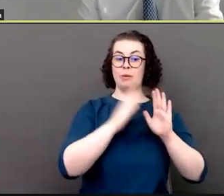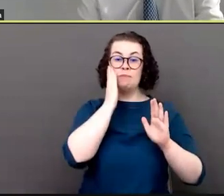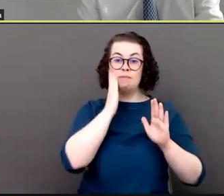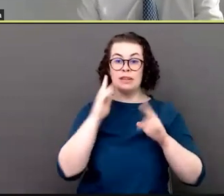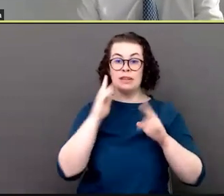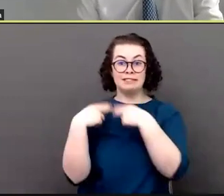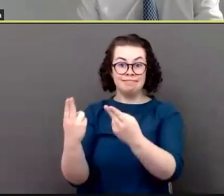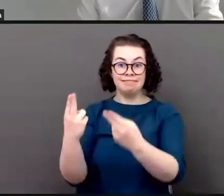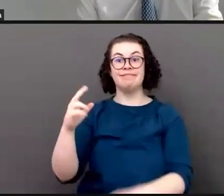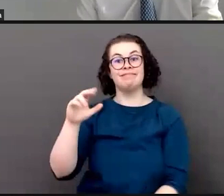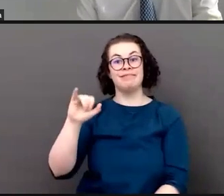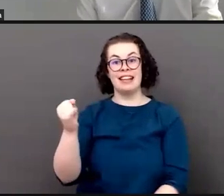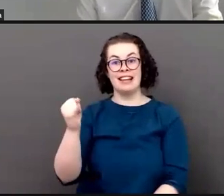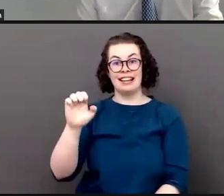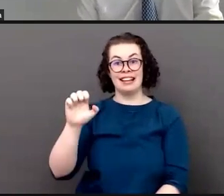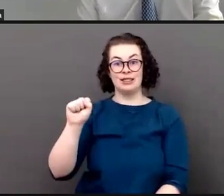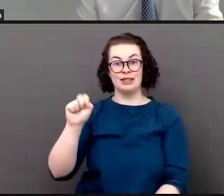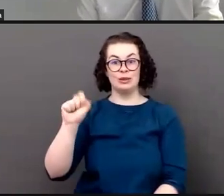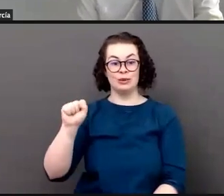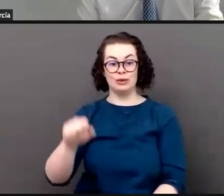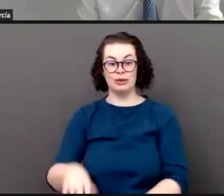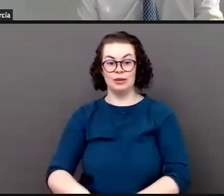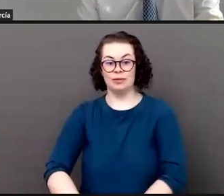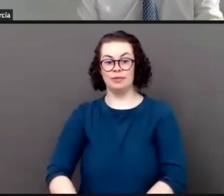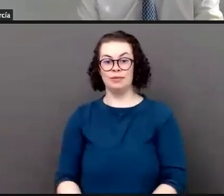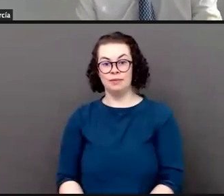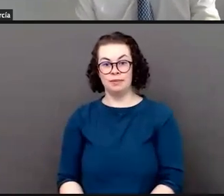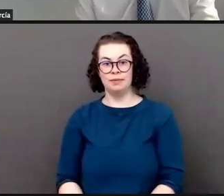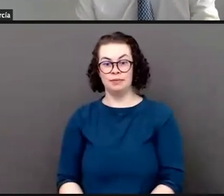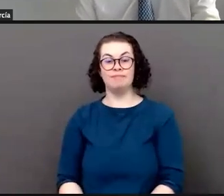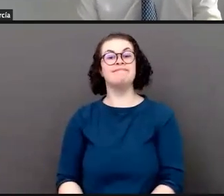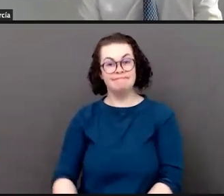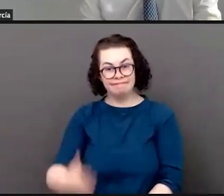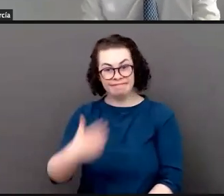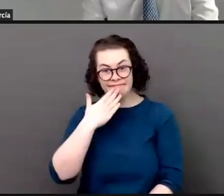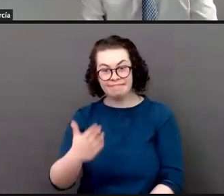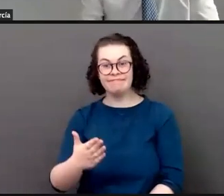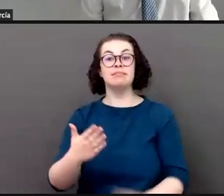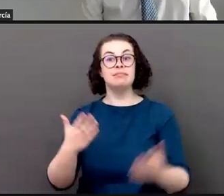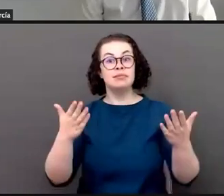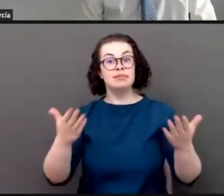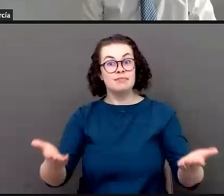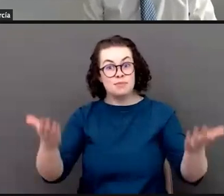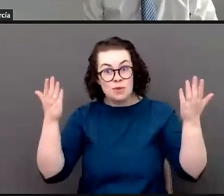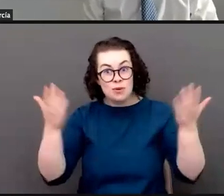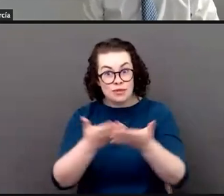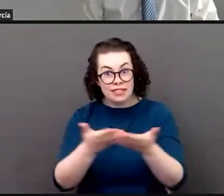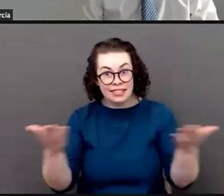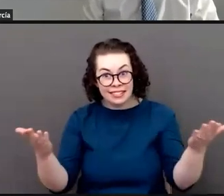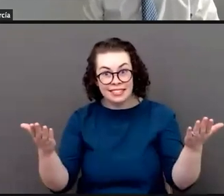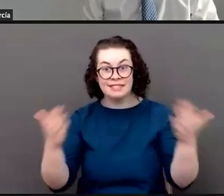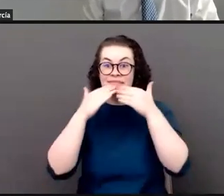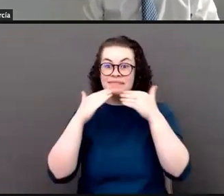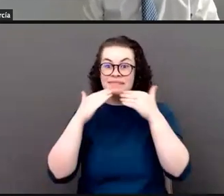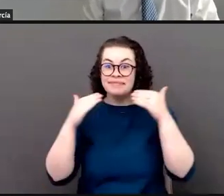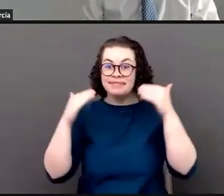yours. Thank you. Javier, thank you very much. Welcome to everybody. We are very near to 300 people, so